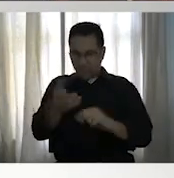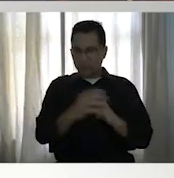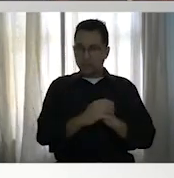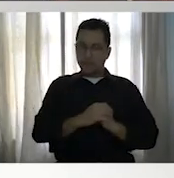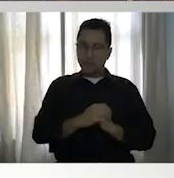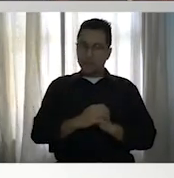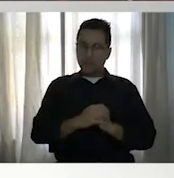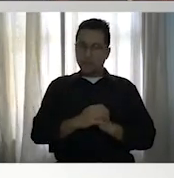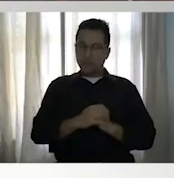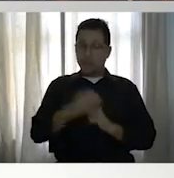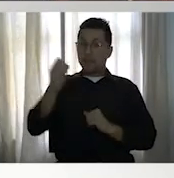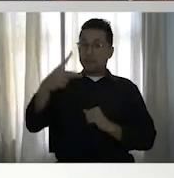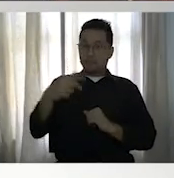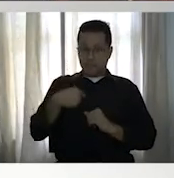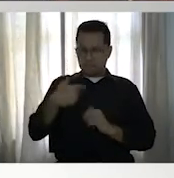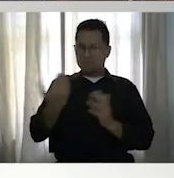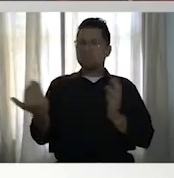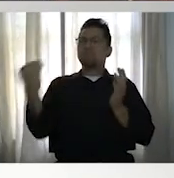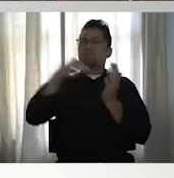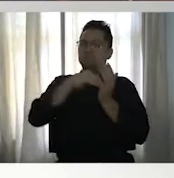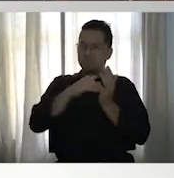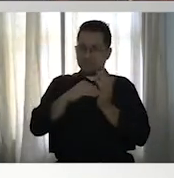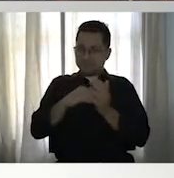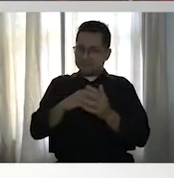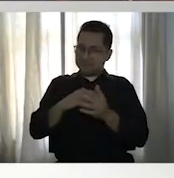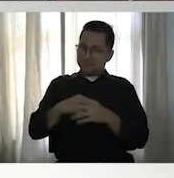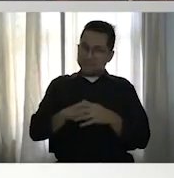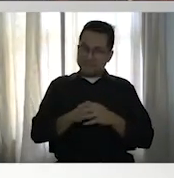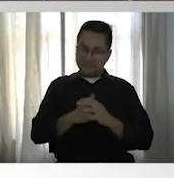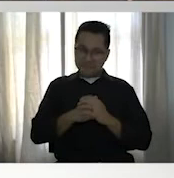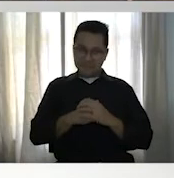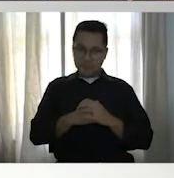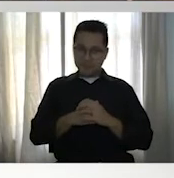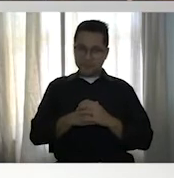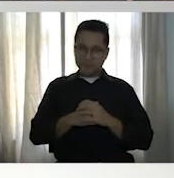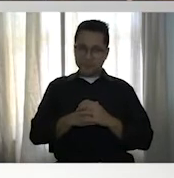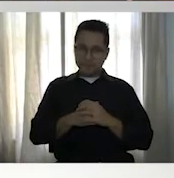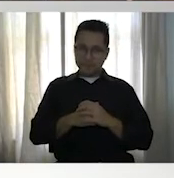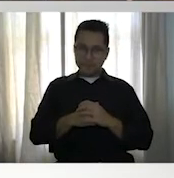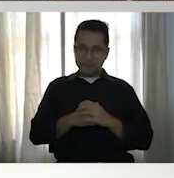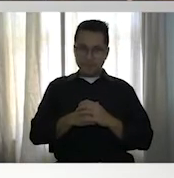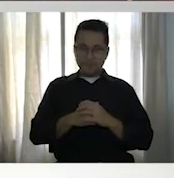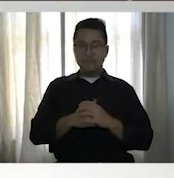doesn't. Okay, redo. Do over. Go.